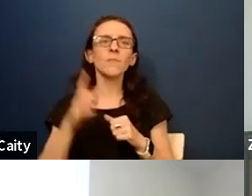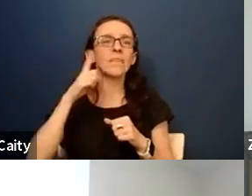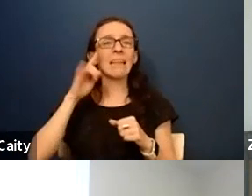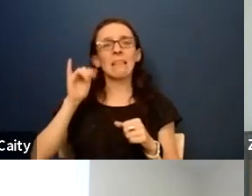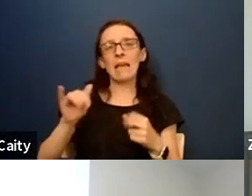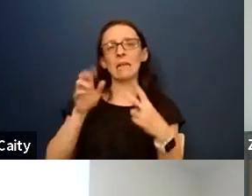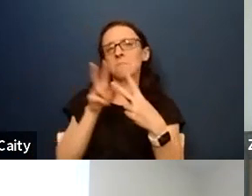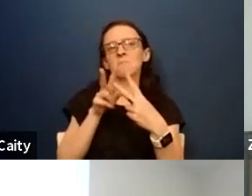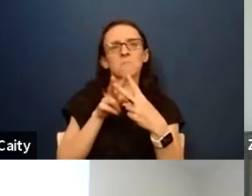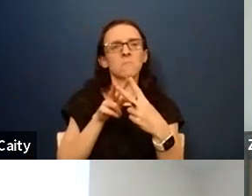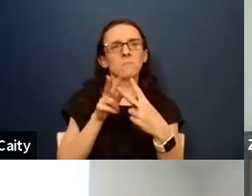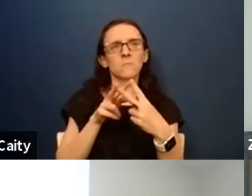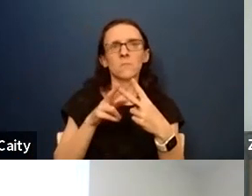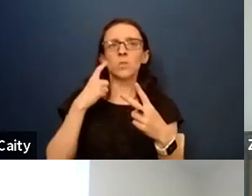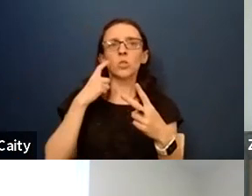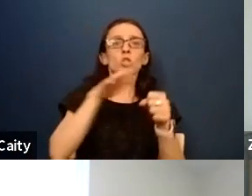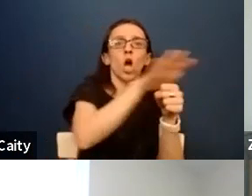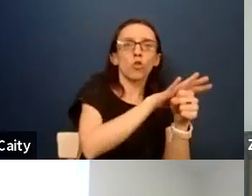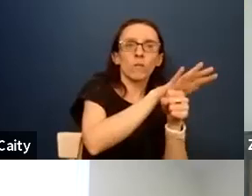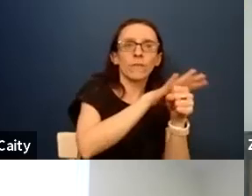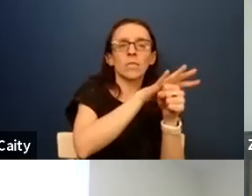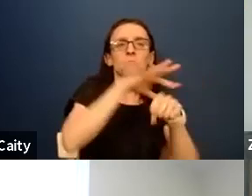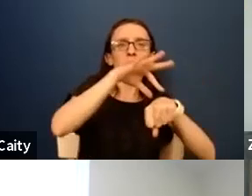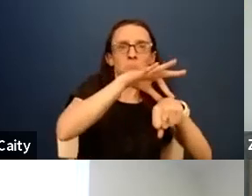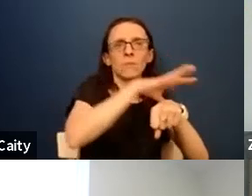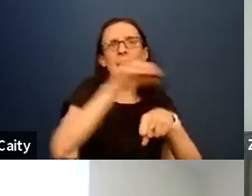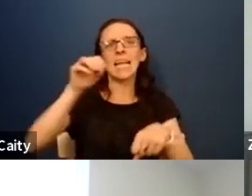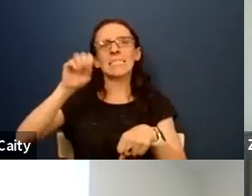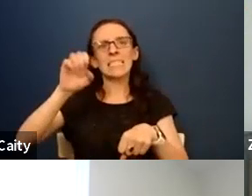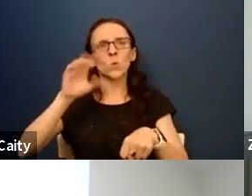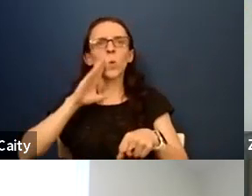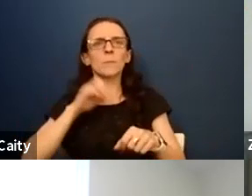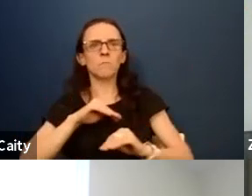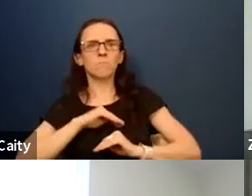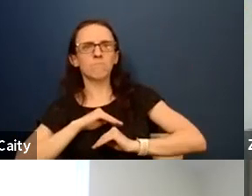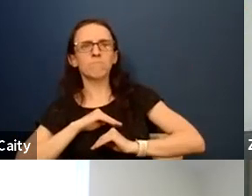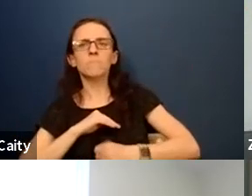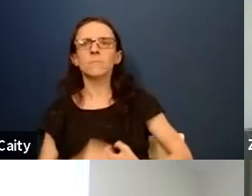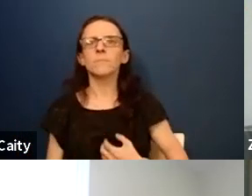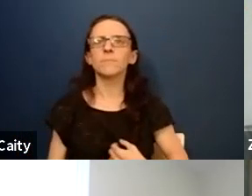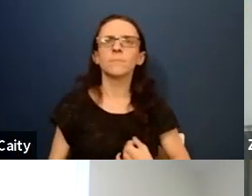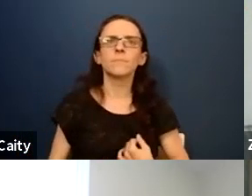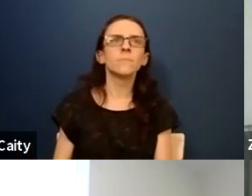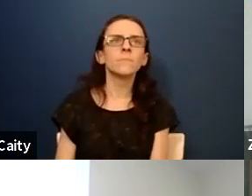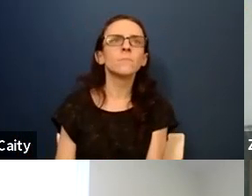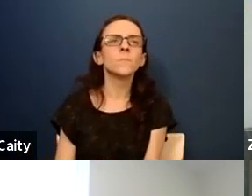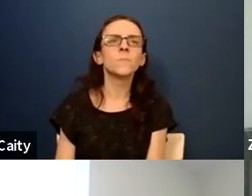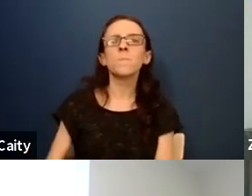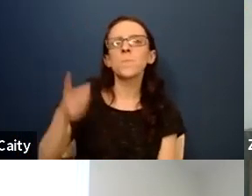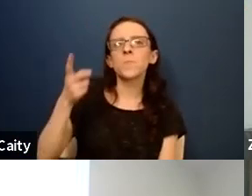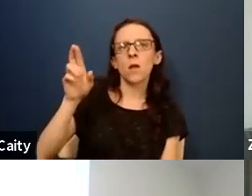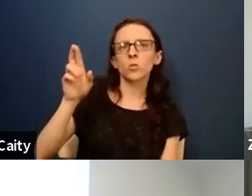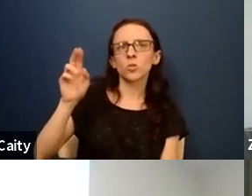for geography and for SES. So can you, I'm sorry. Well, because